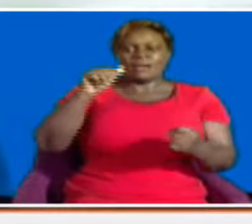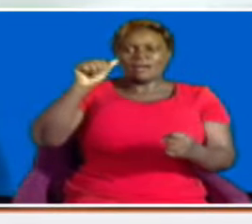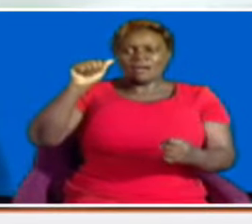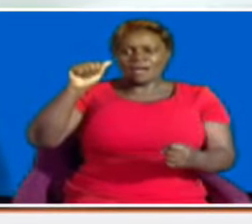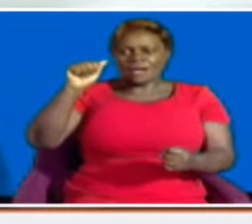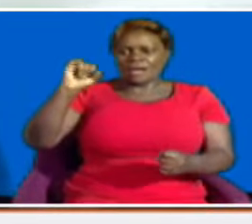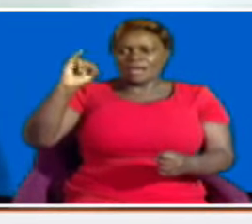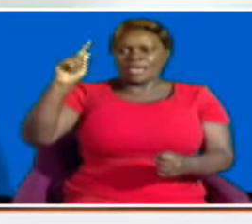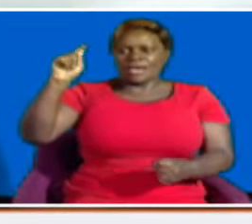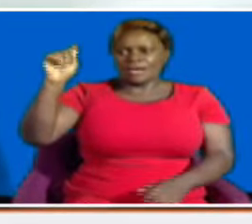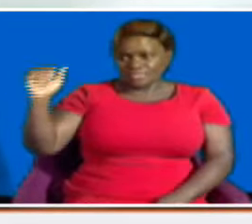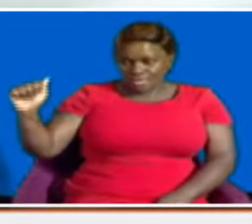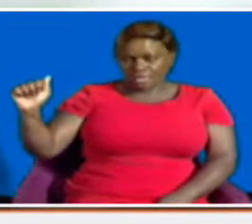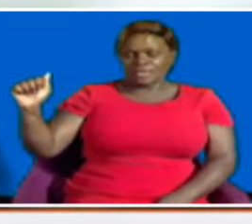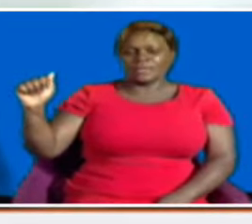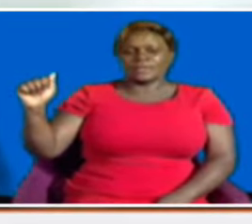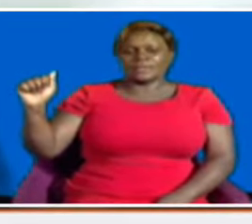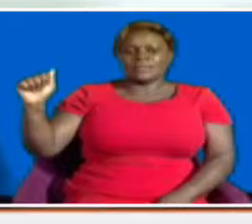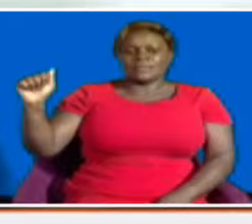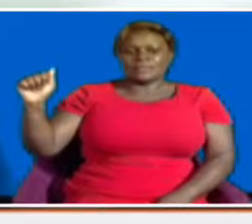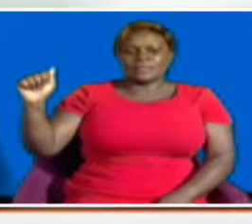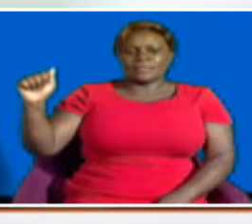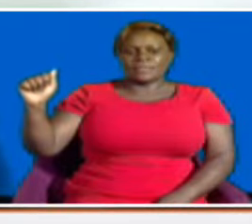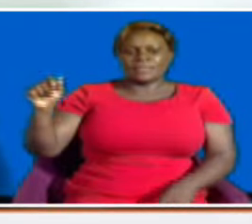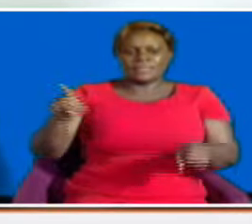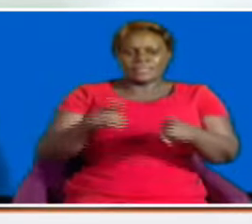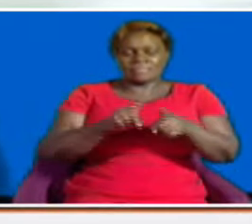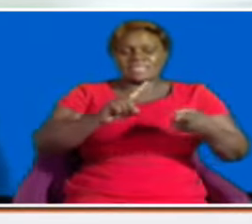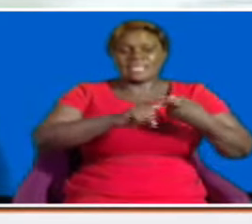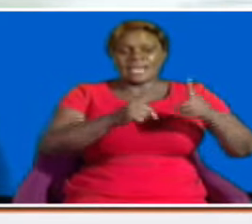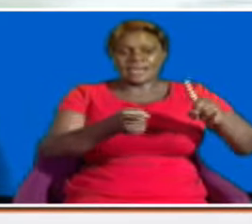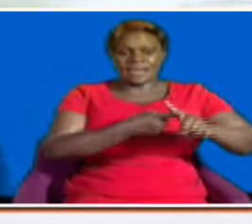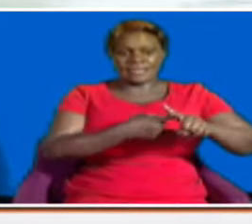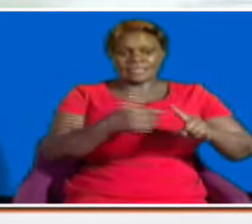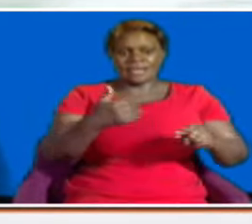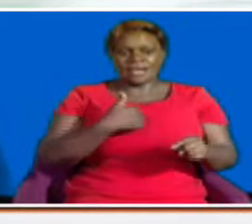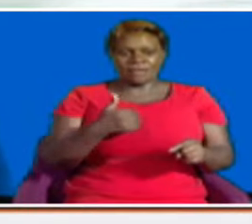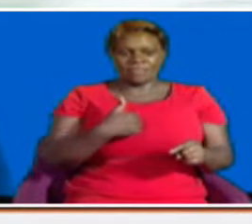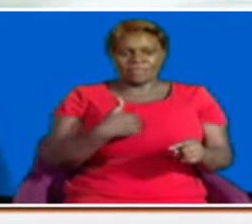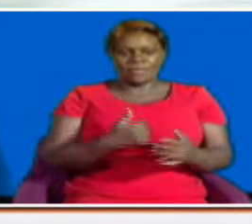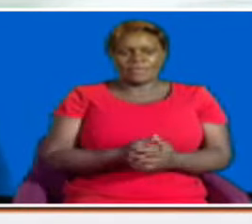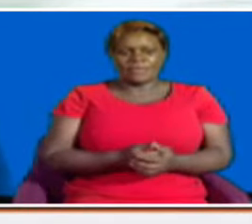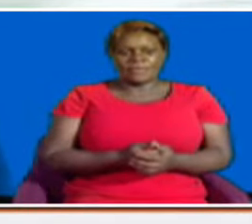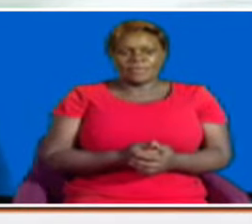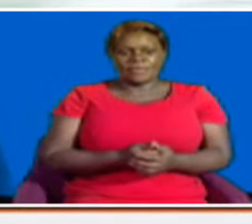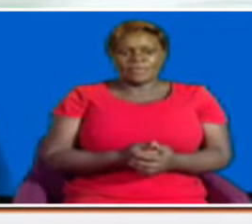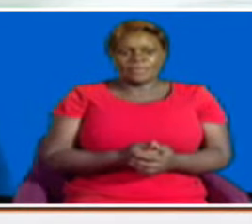standards accreditation. And it's a set of standards, safety standards that actually